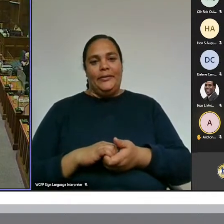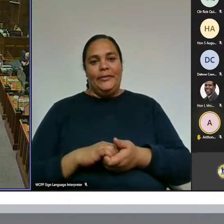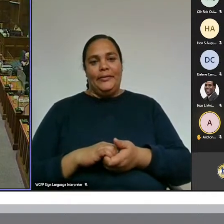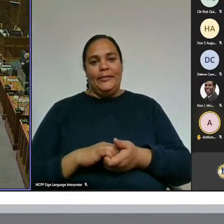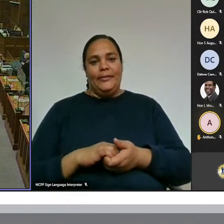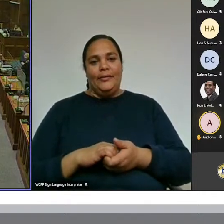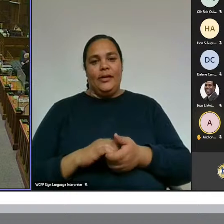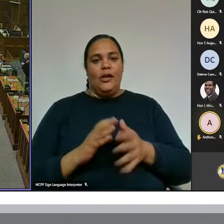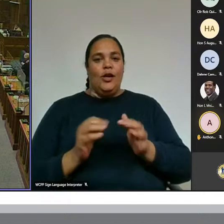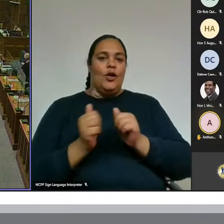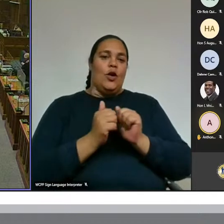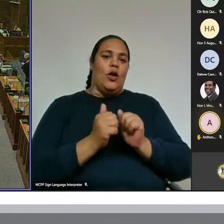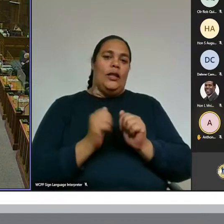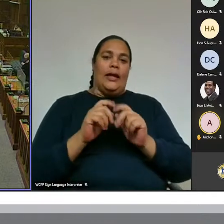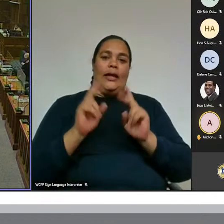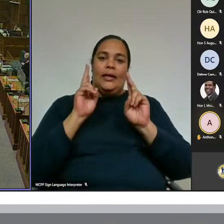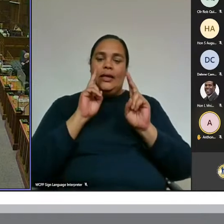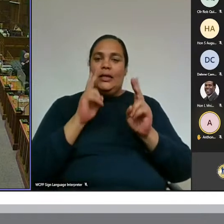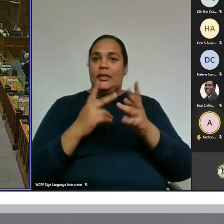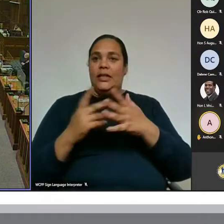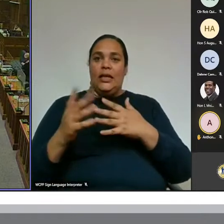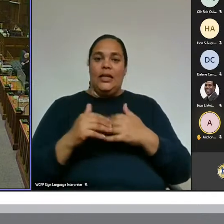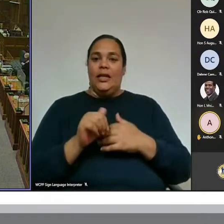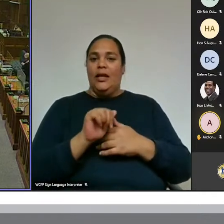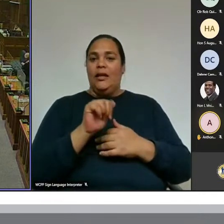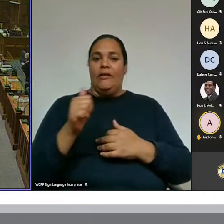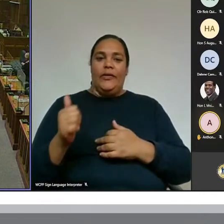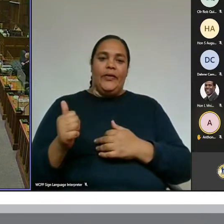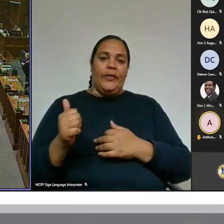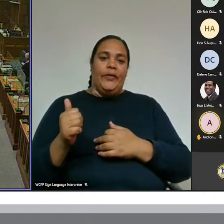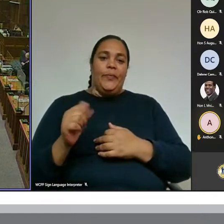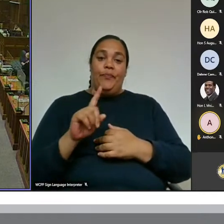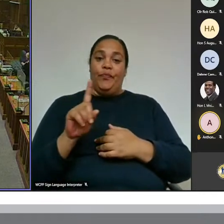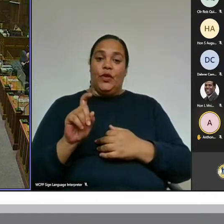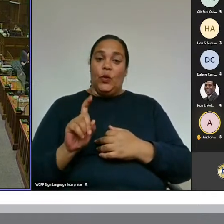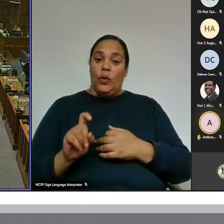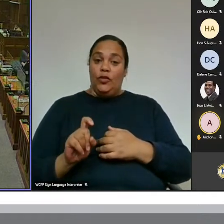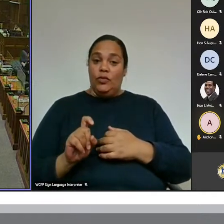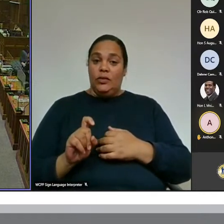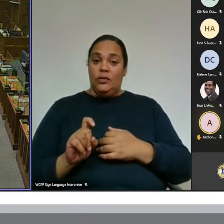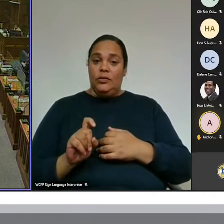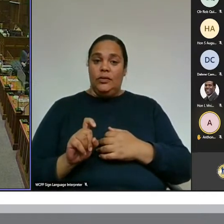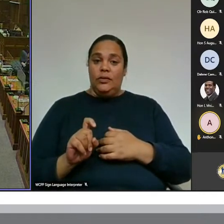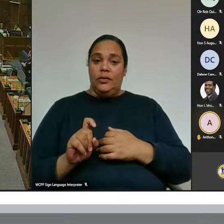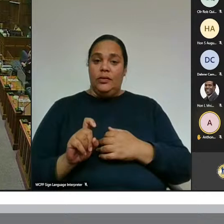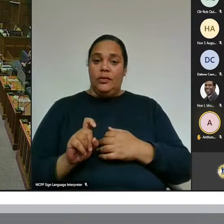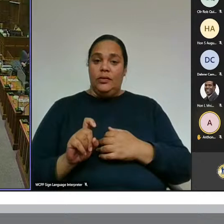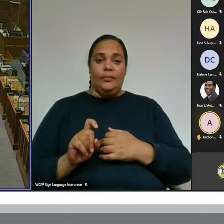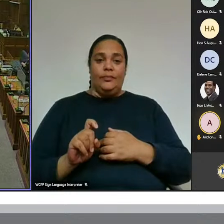colleagues and guests, are there any other questions that